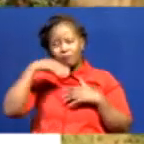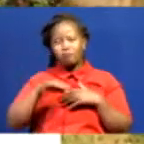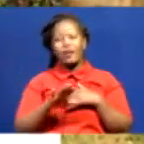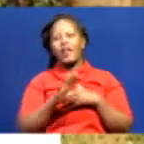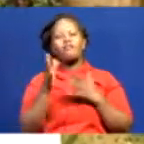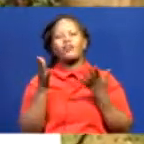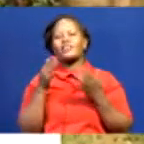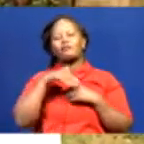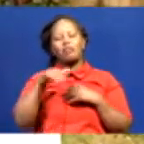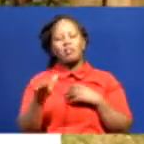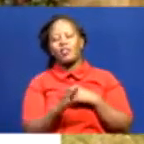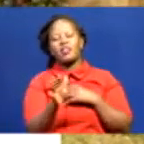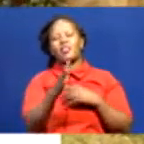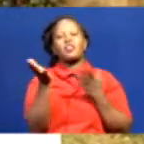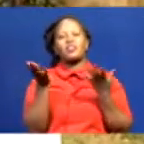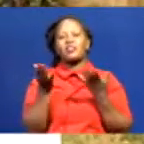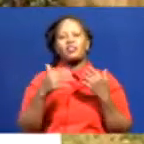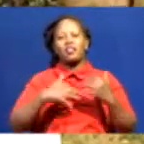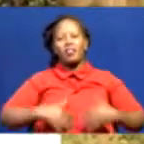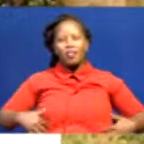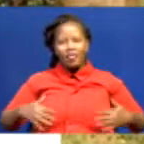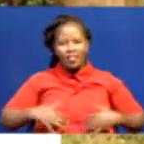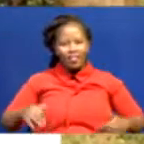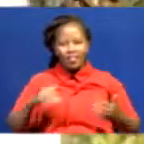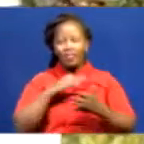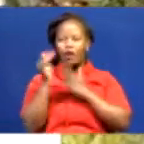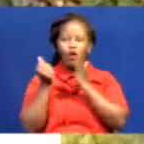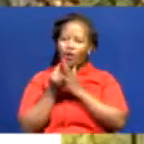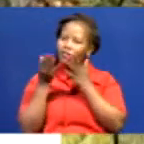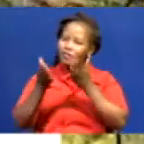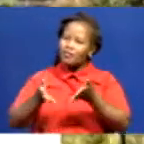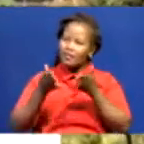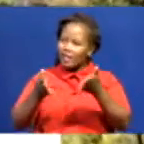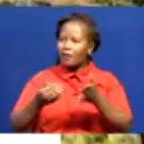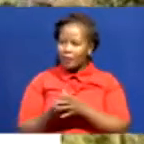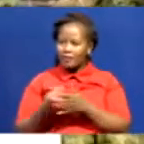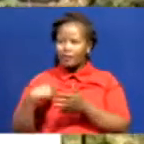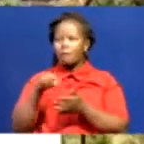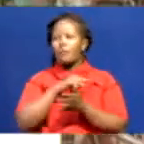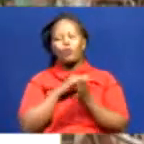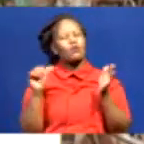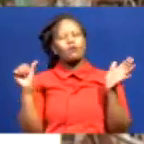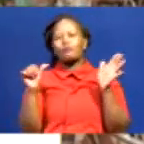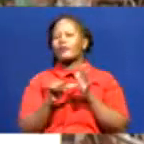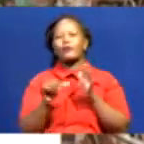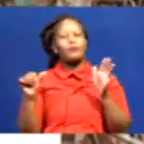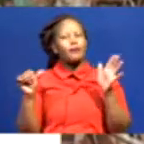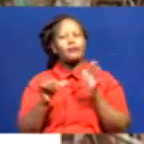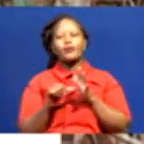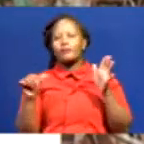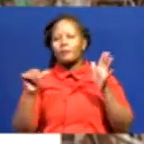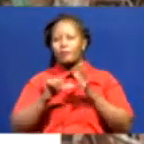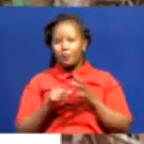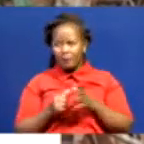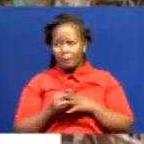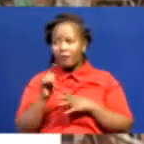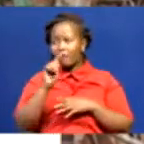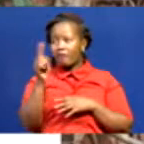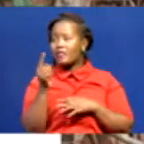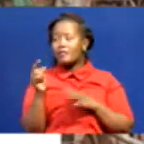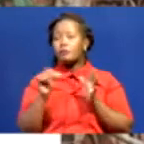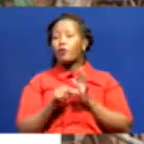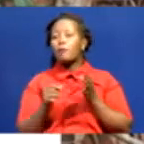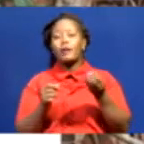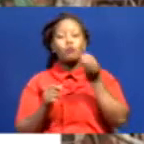nyoka, fizi, yote iko hapa. Sisi tuko na shida mingi. Kwanza ni chakula.